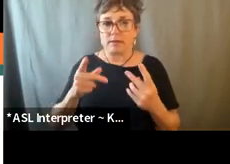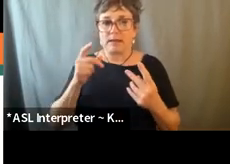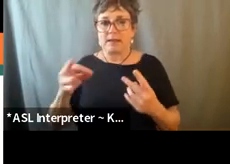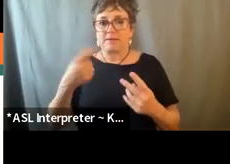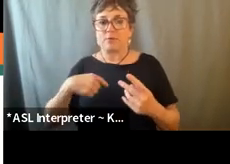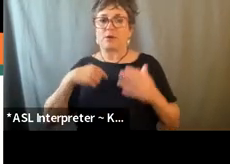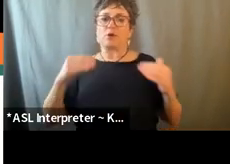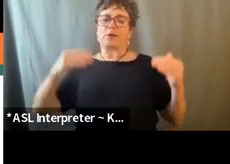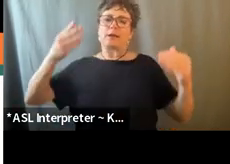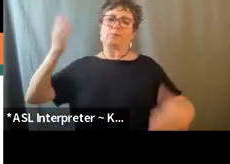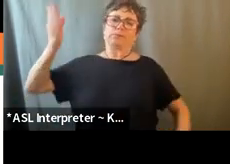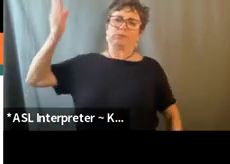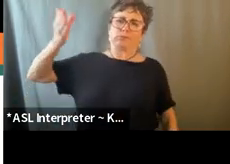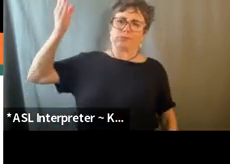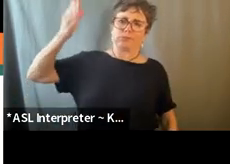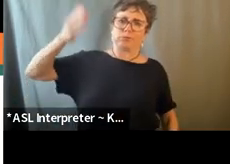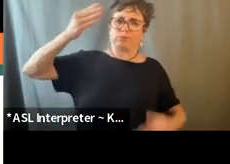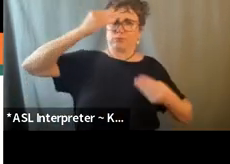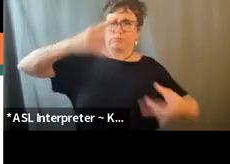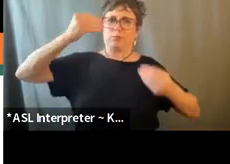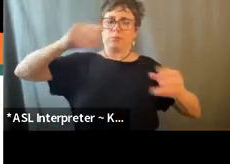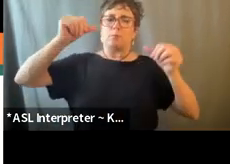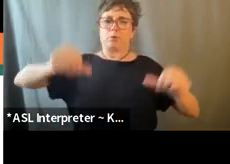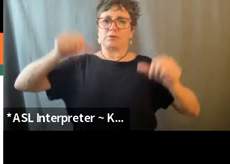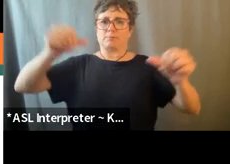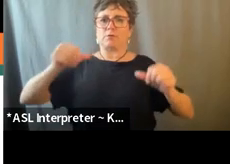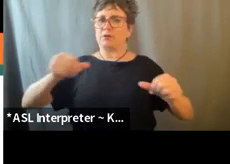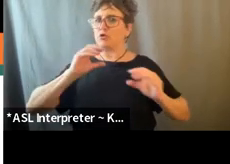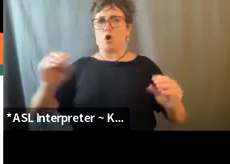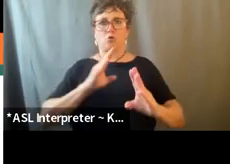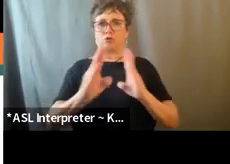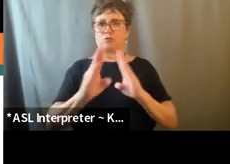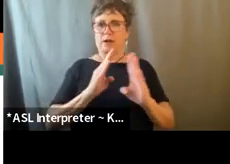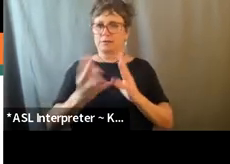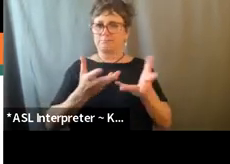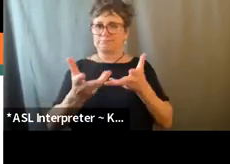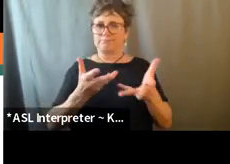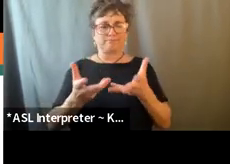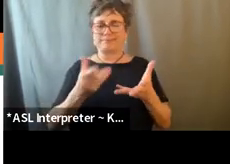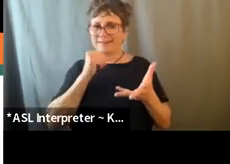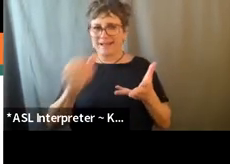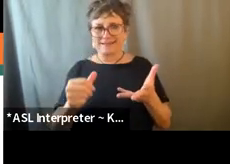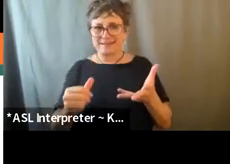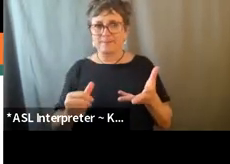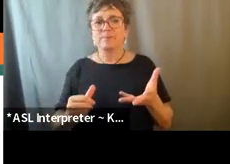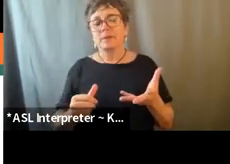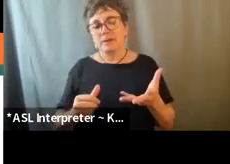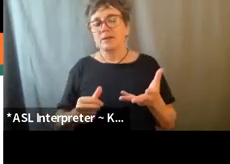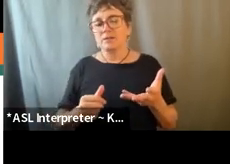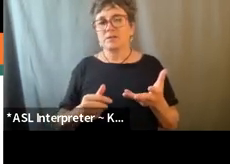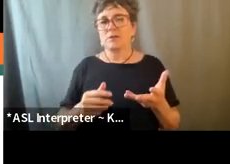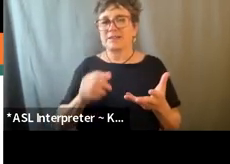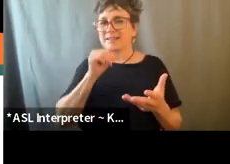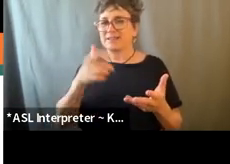high tower, posting these things out to people, but not actually interacting with the people, once again, it doesn't